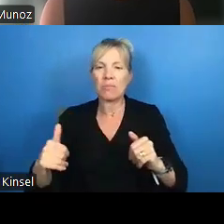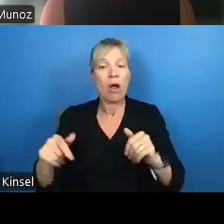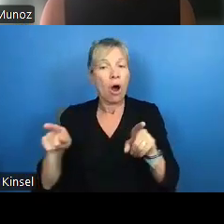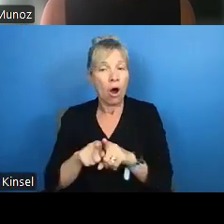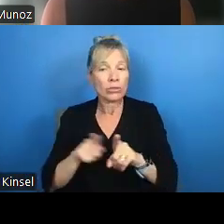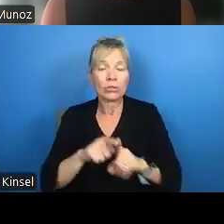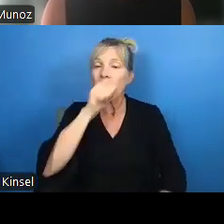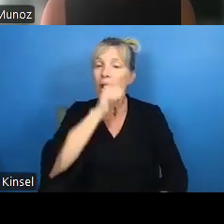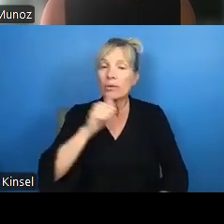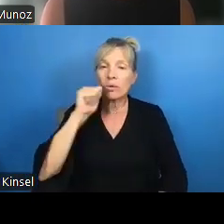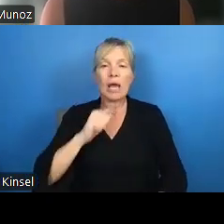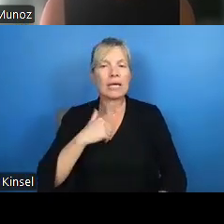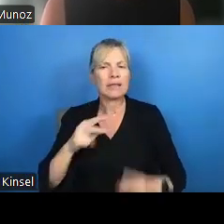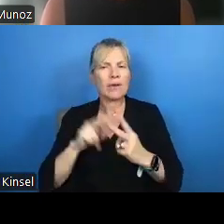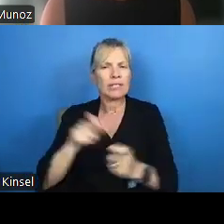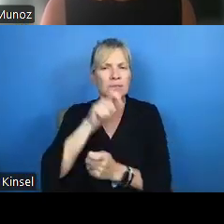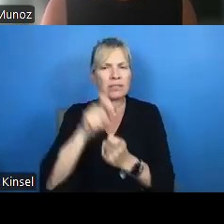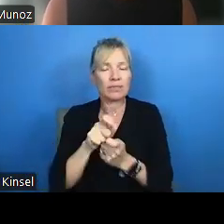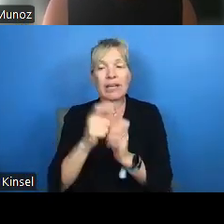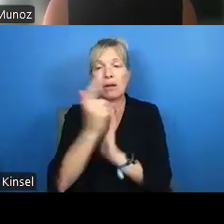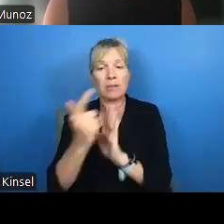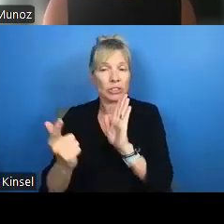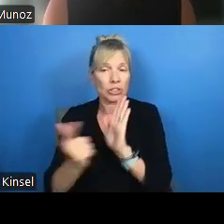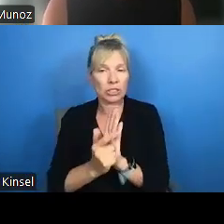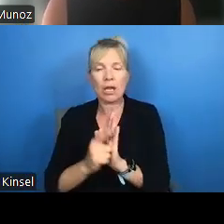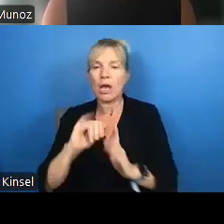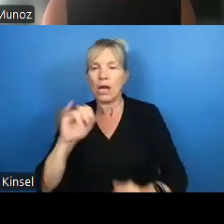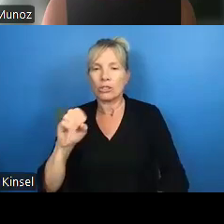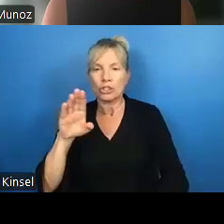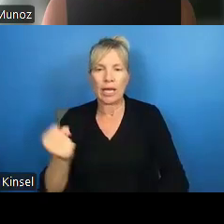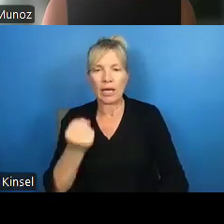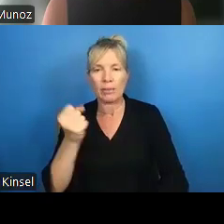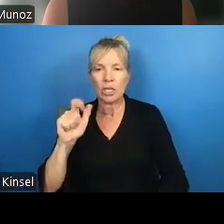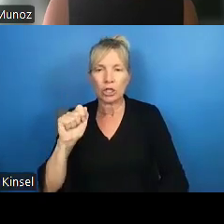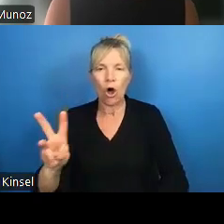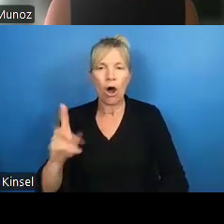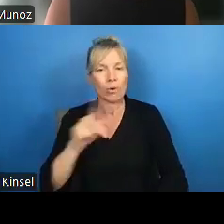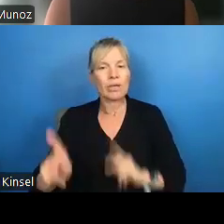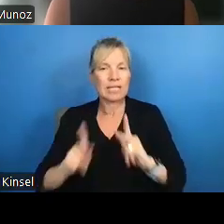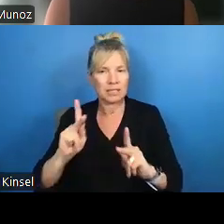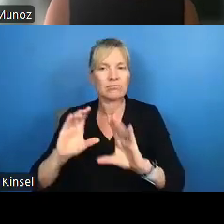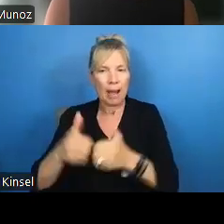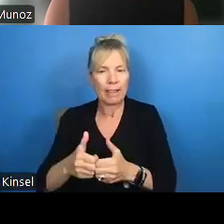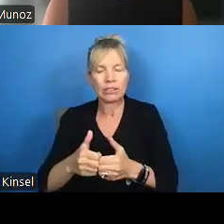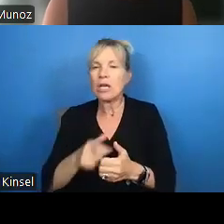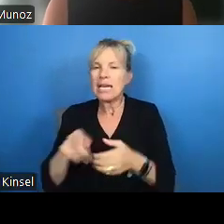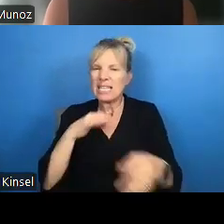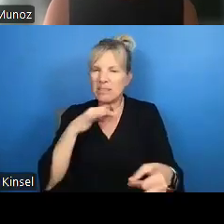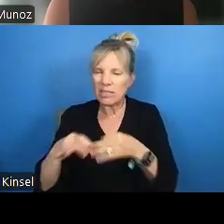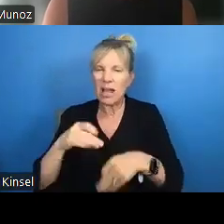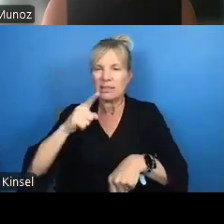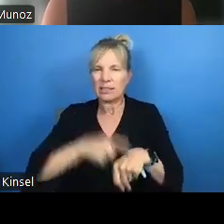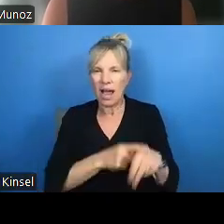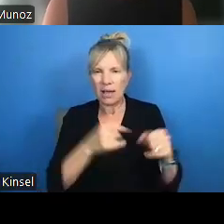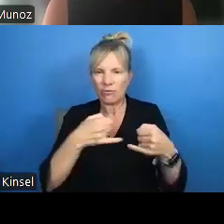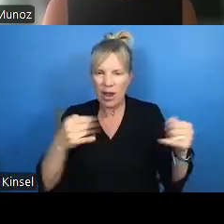Arizona have a very specific piece of legislation, Jacob's Law, for this population. It defines a lot of